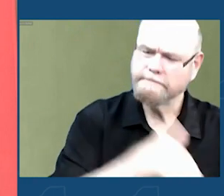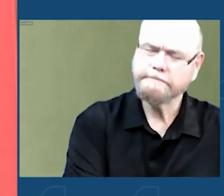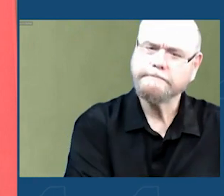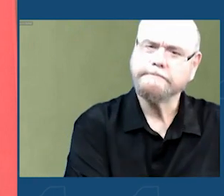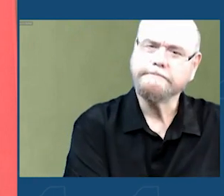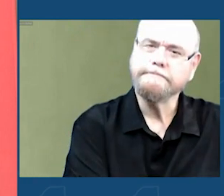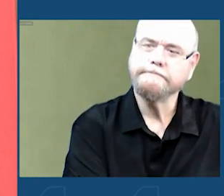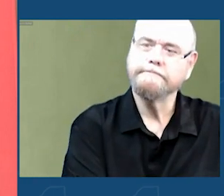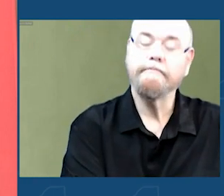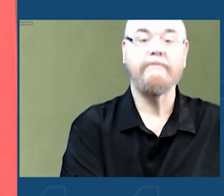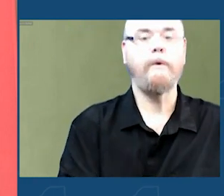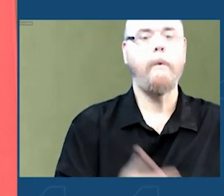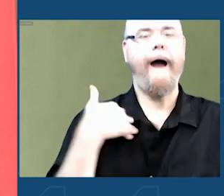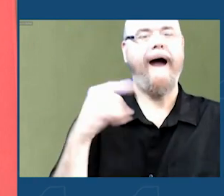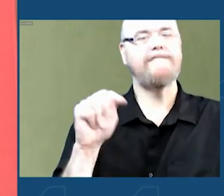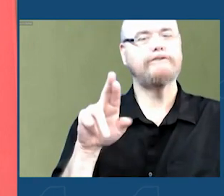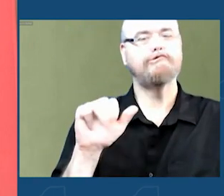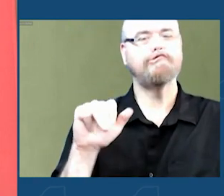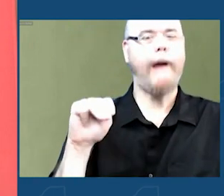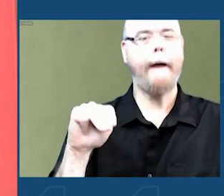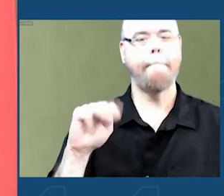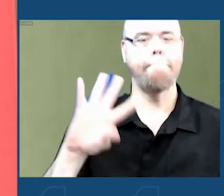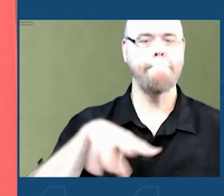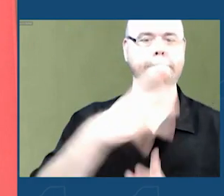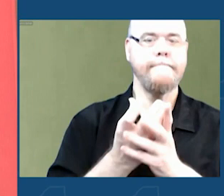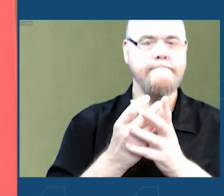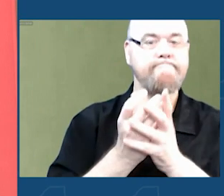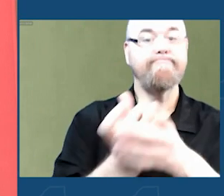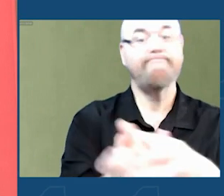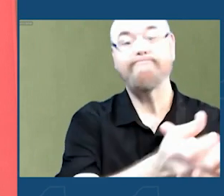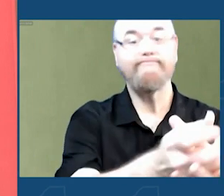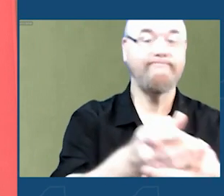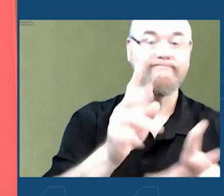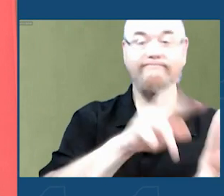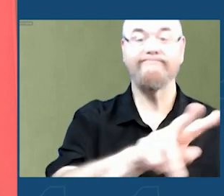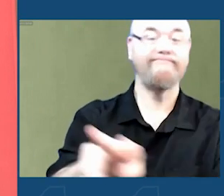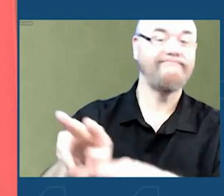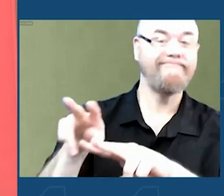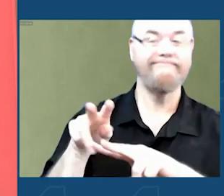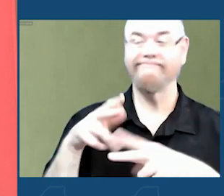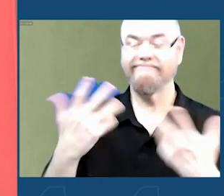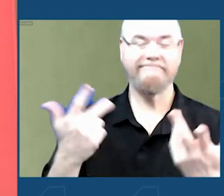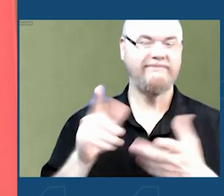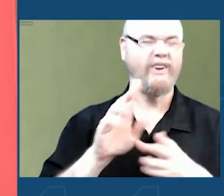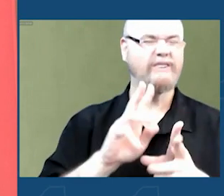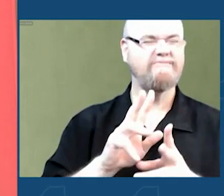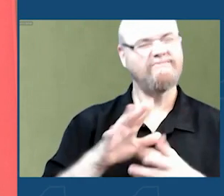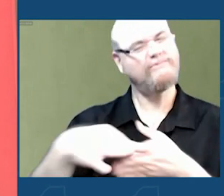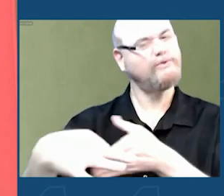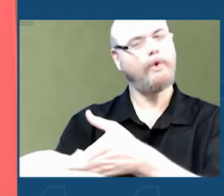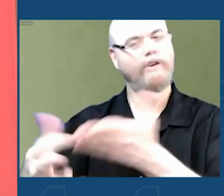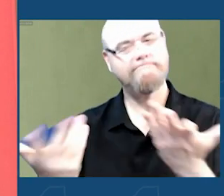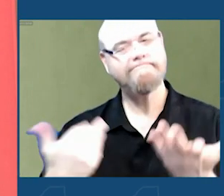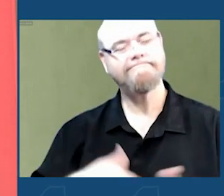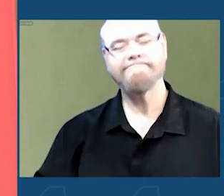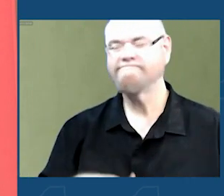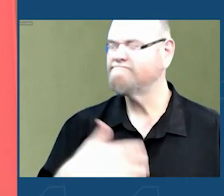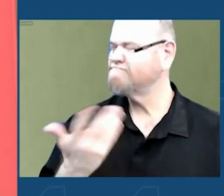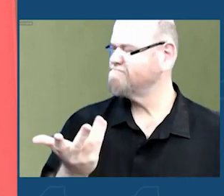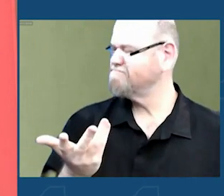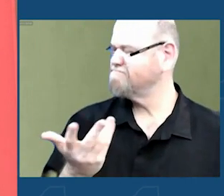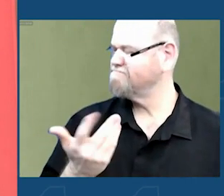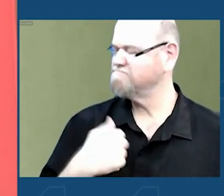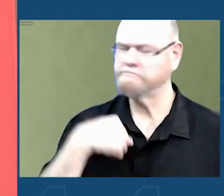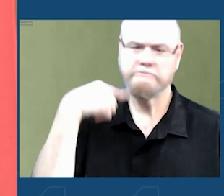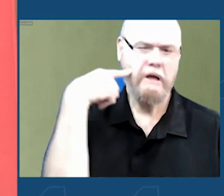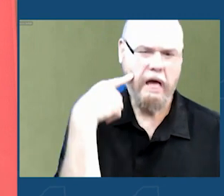tram tour of Storm King, and I think that's just a very few